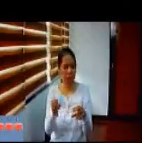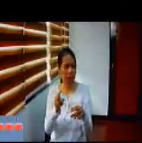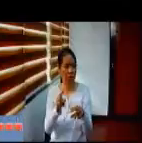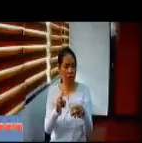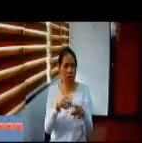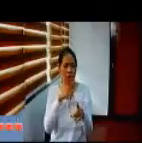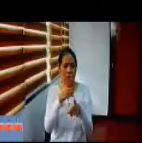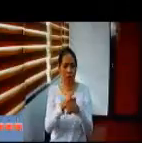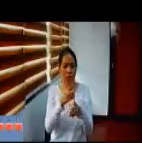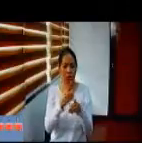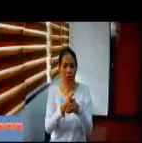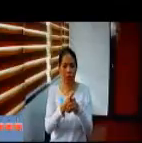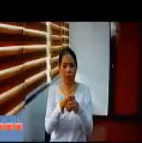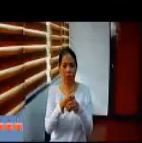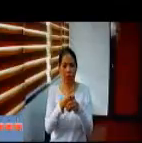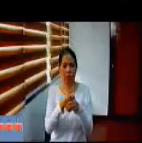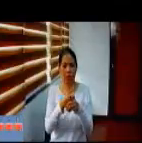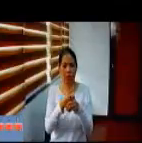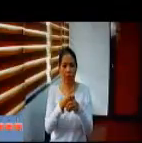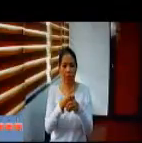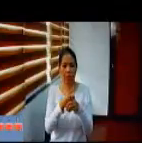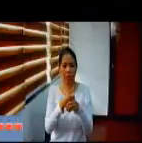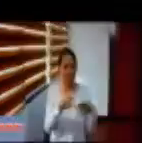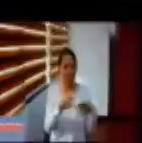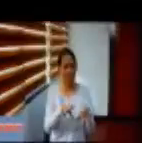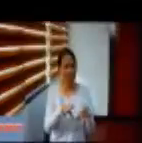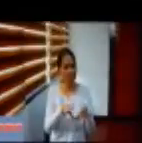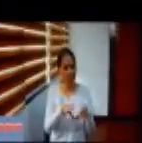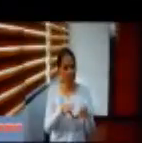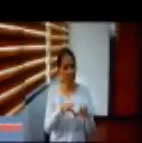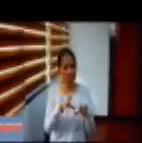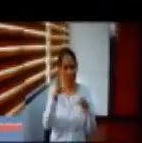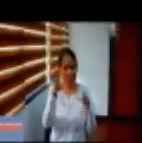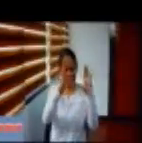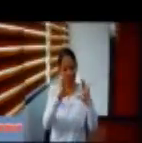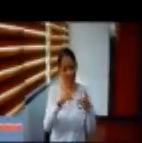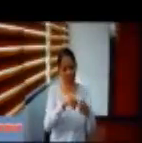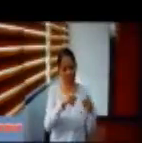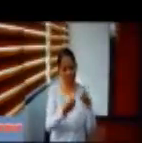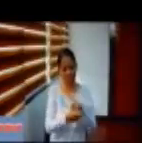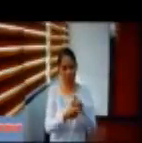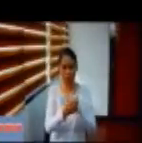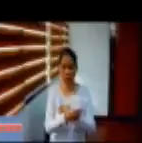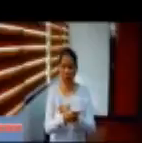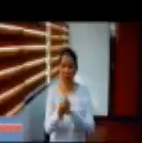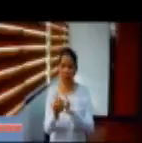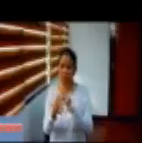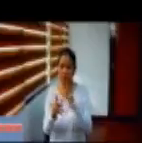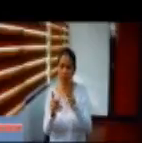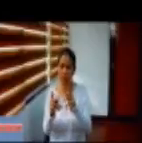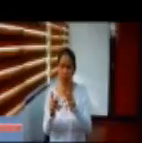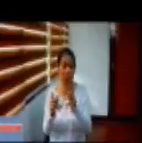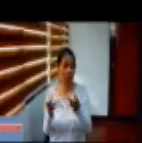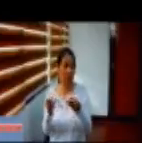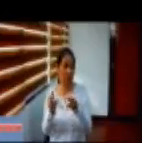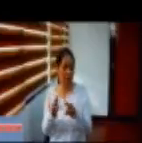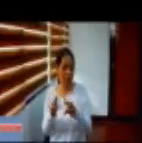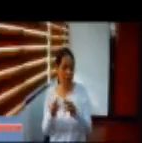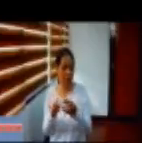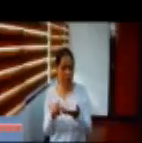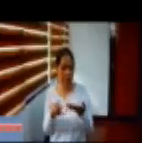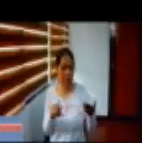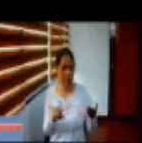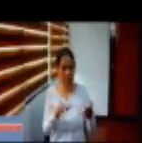climate change. But the other noxious thing that will happen, Your Honors, that they also protect